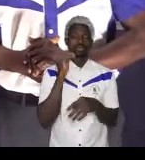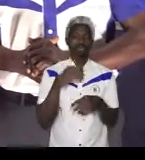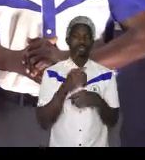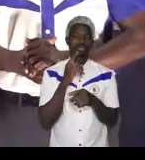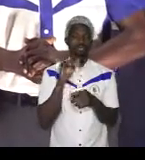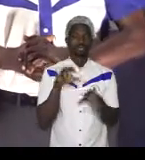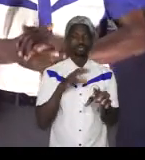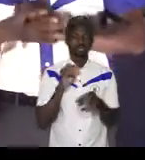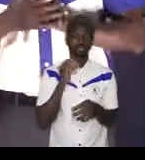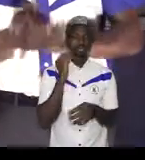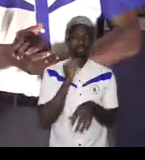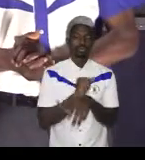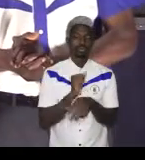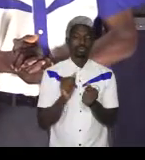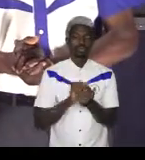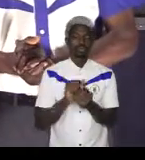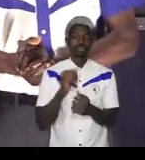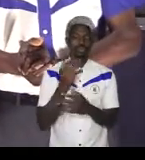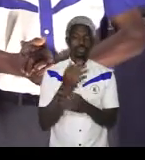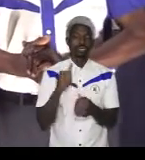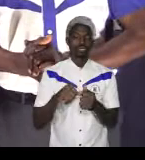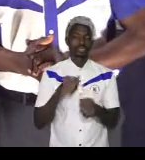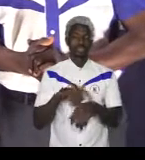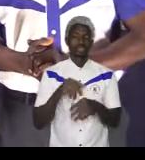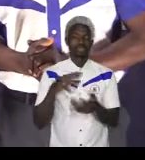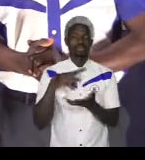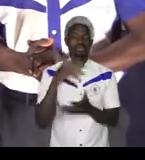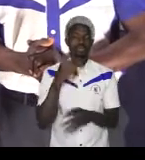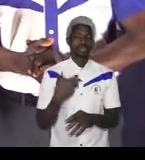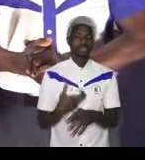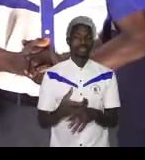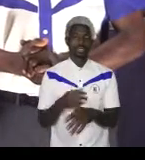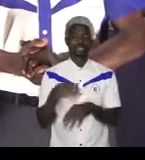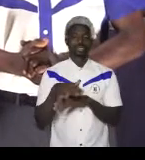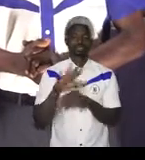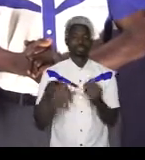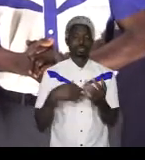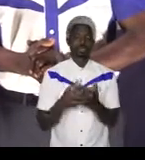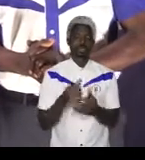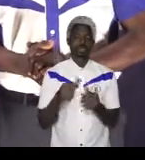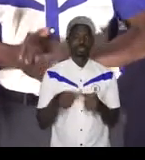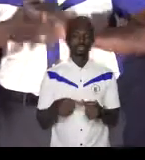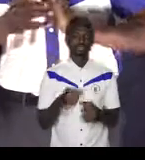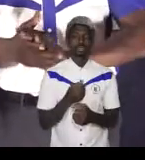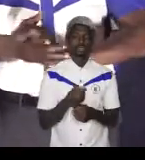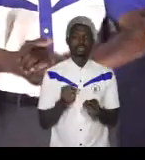your homework. Wash your hands regularly. study hard, but above